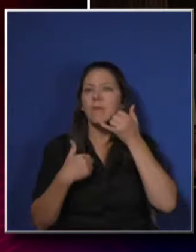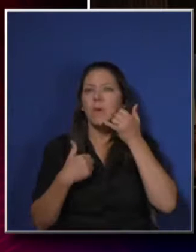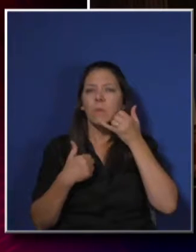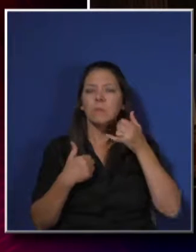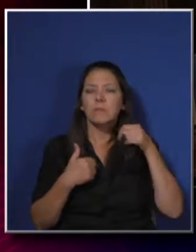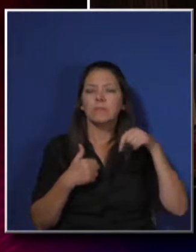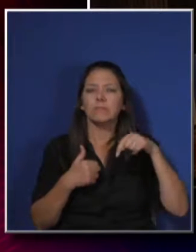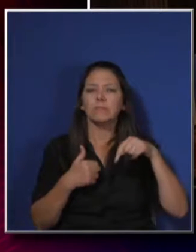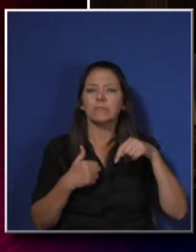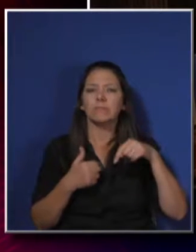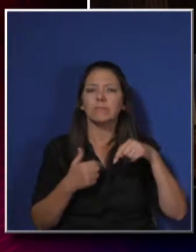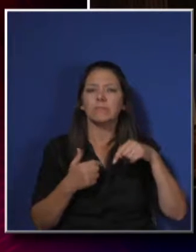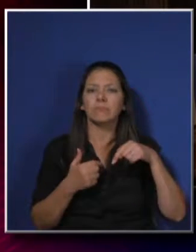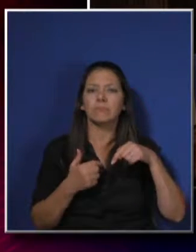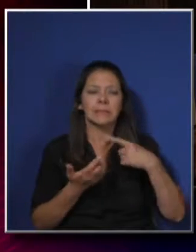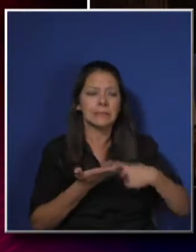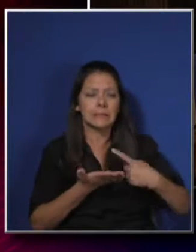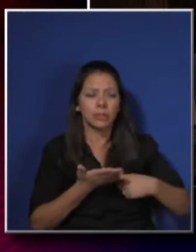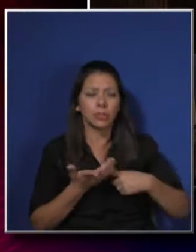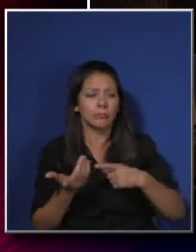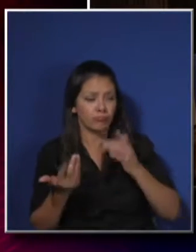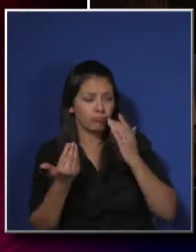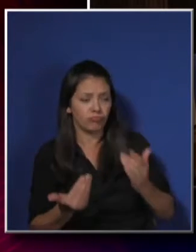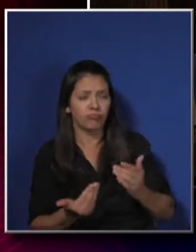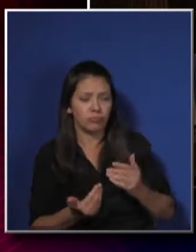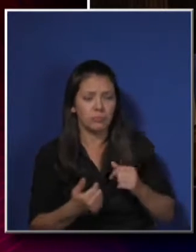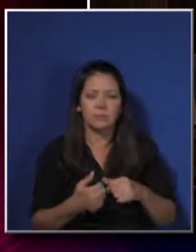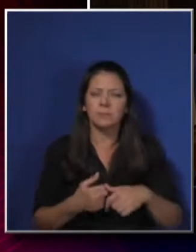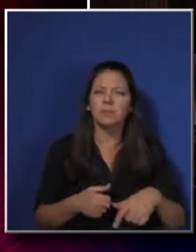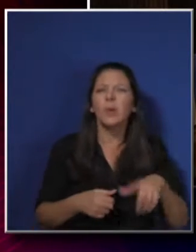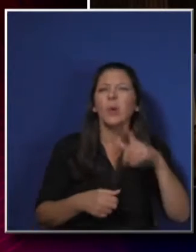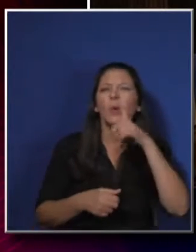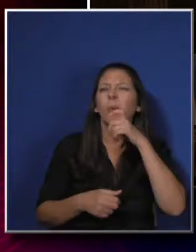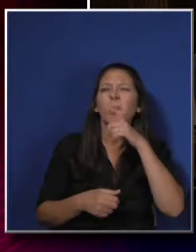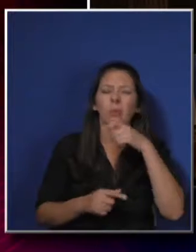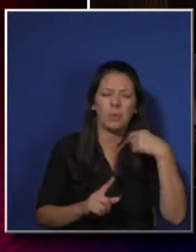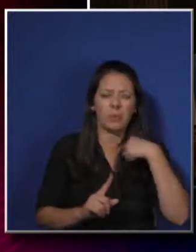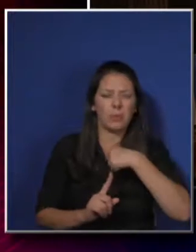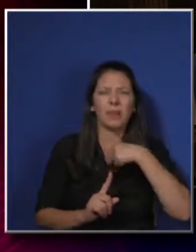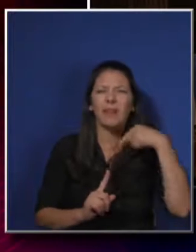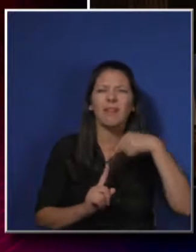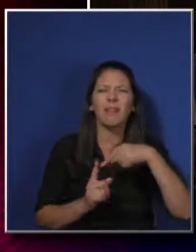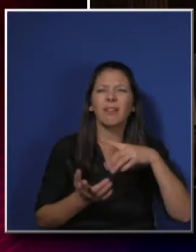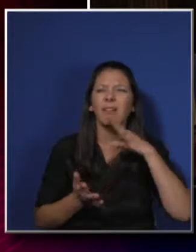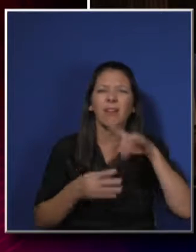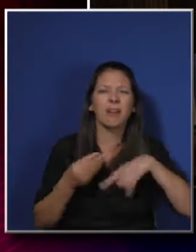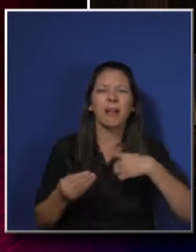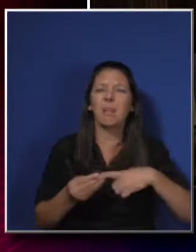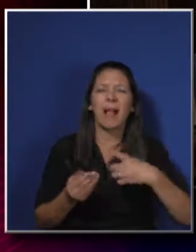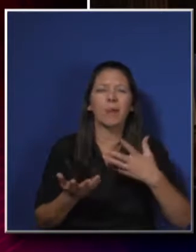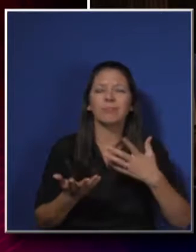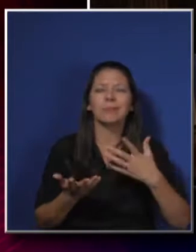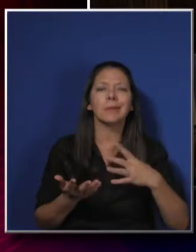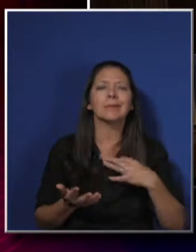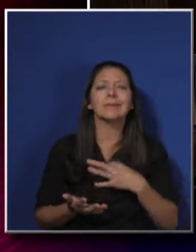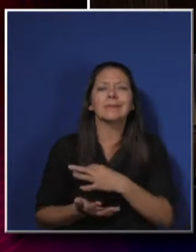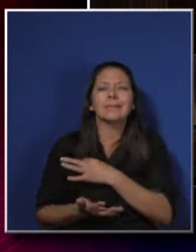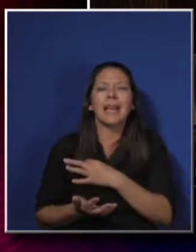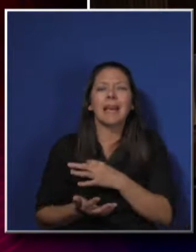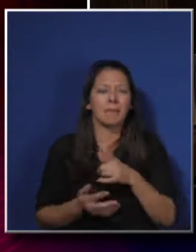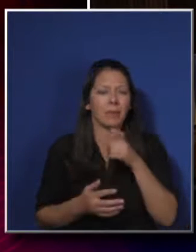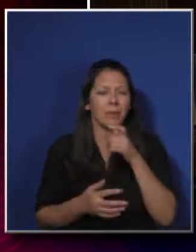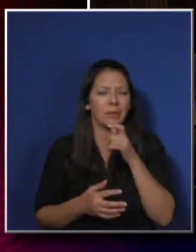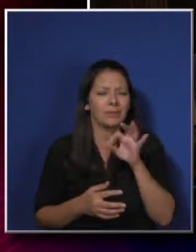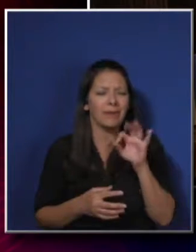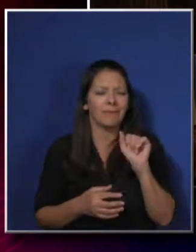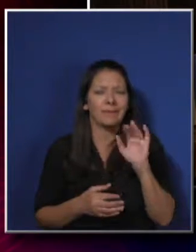Discussion? Go ahead. Who are we talking about as the staff on, the facilitator on